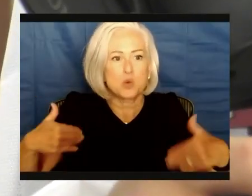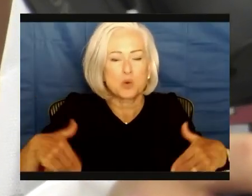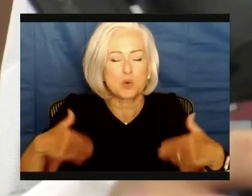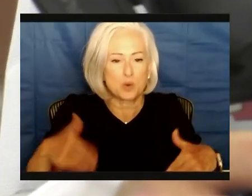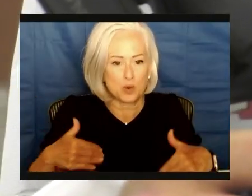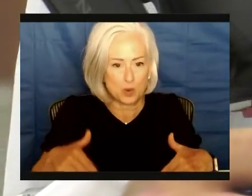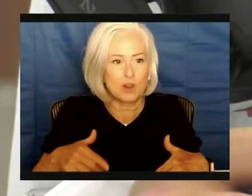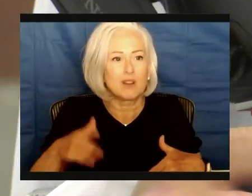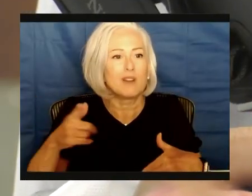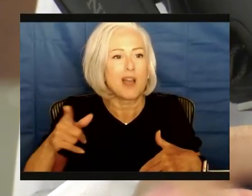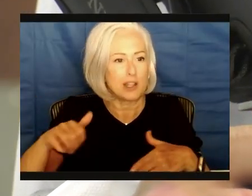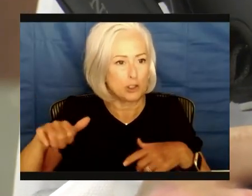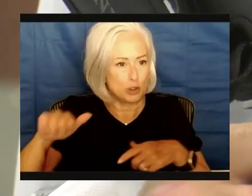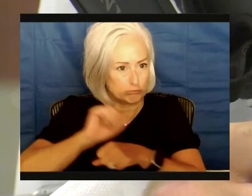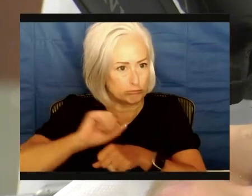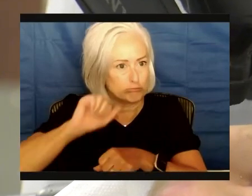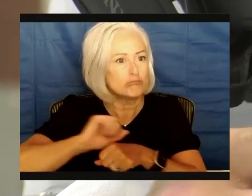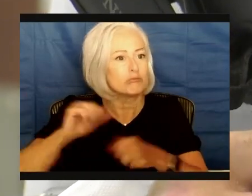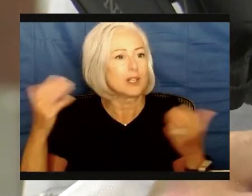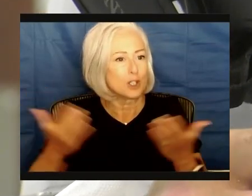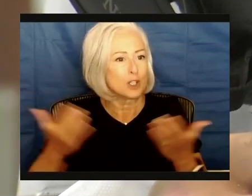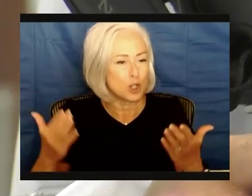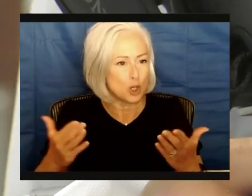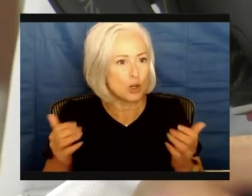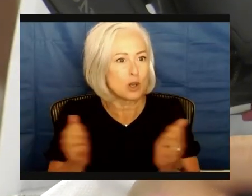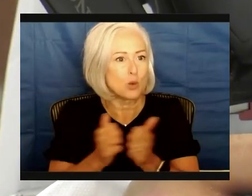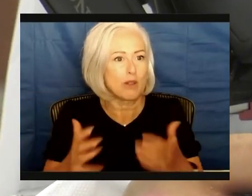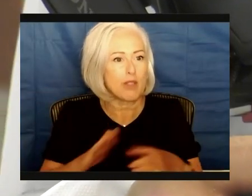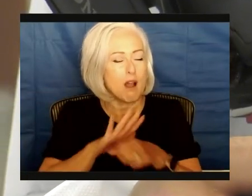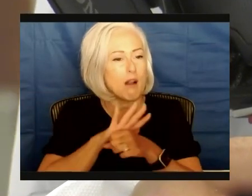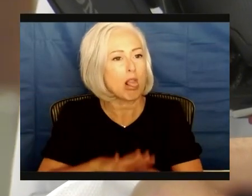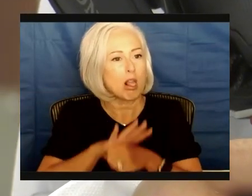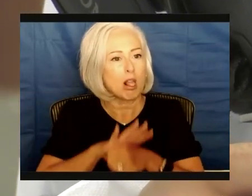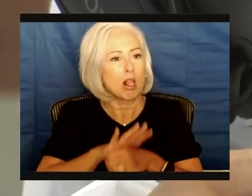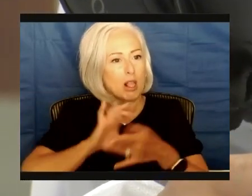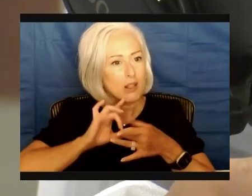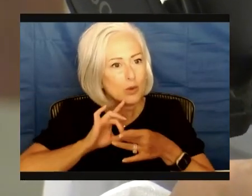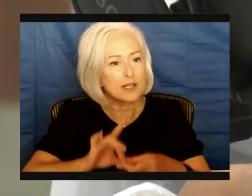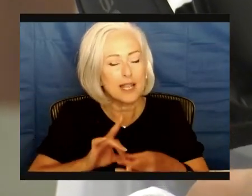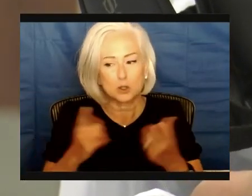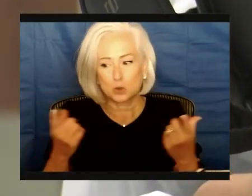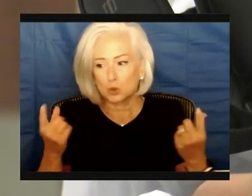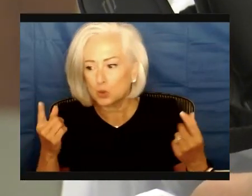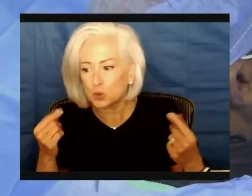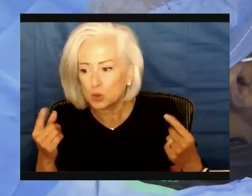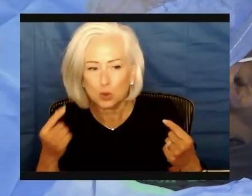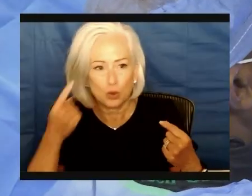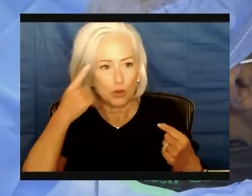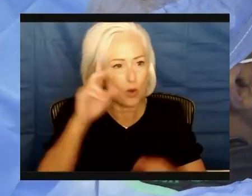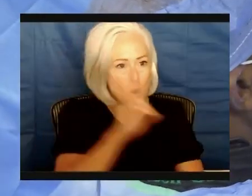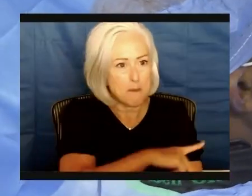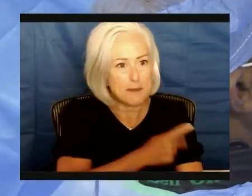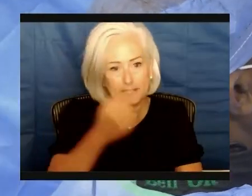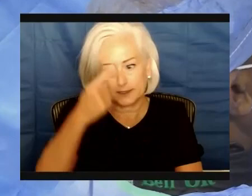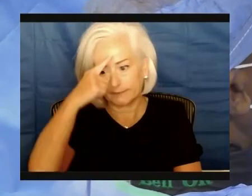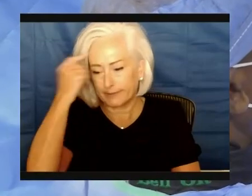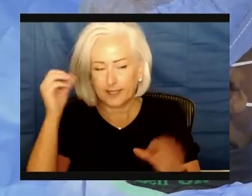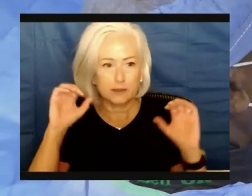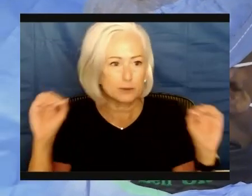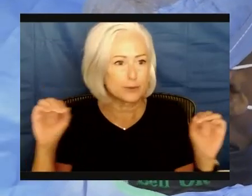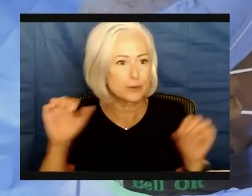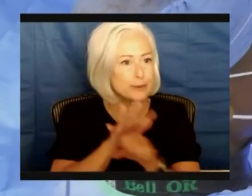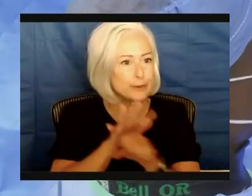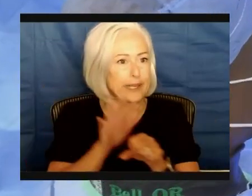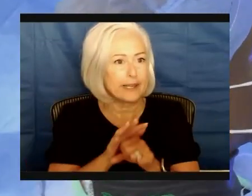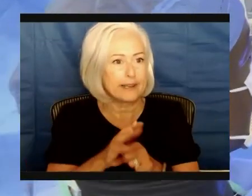practicing here without stressing about what to do for the patient, because you don't have the equipments and you